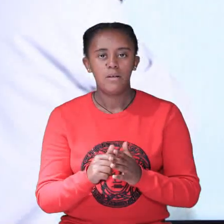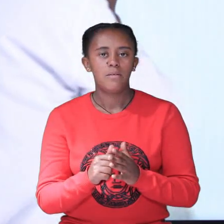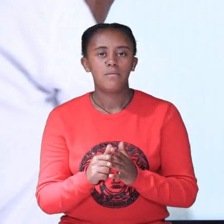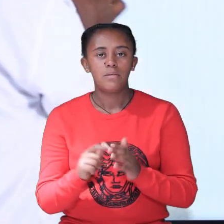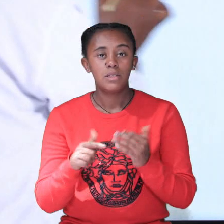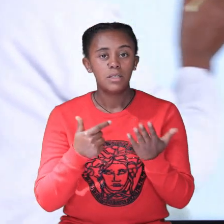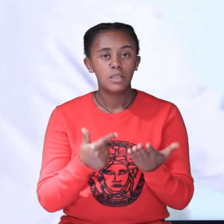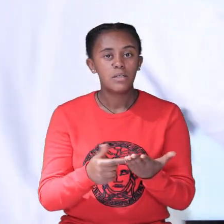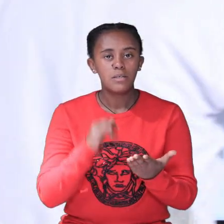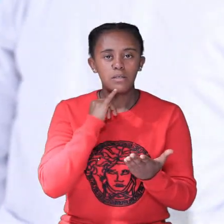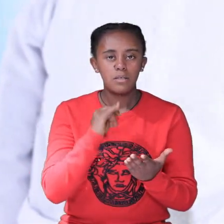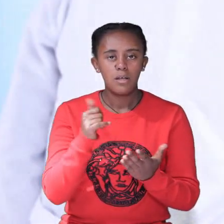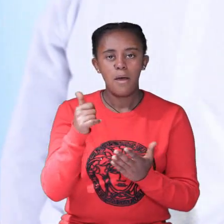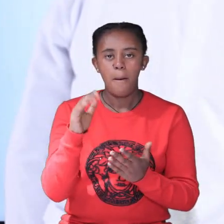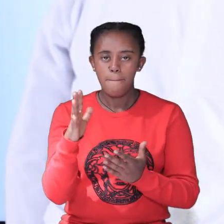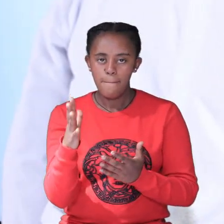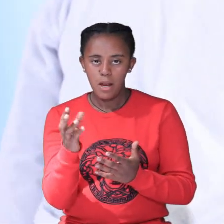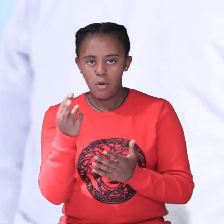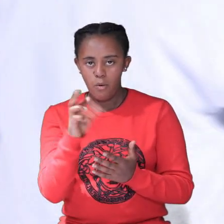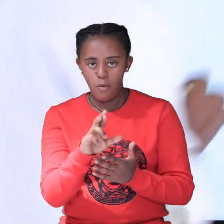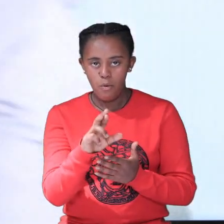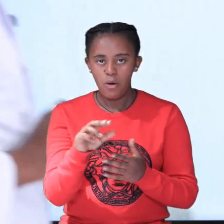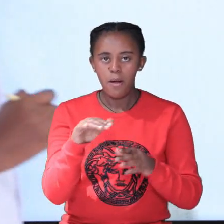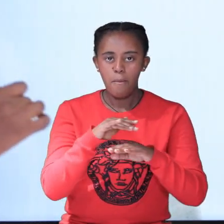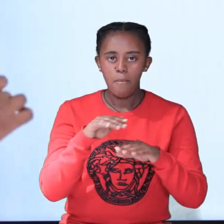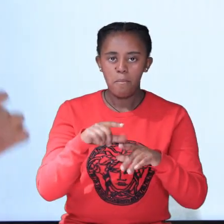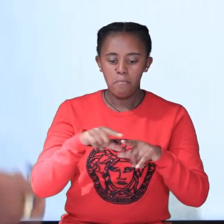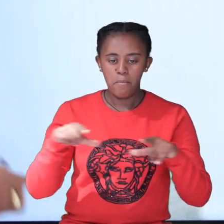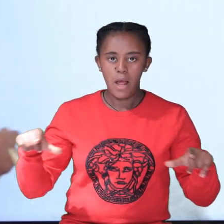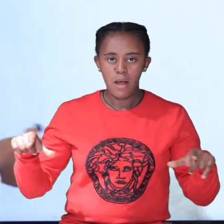this is the plane or mirror.